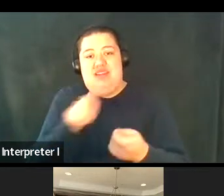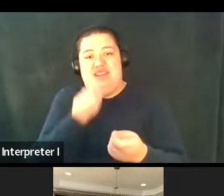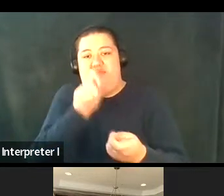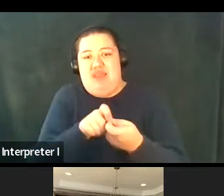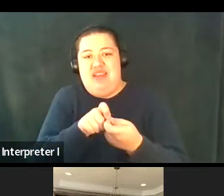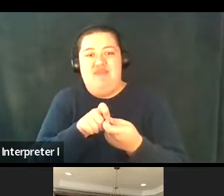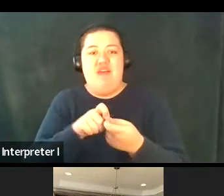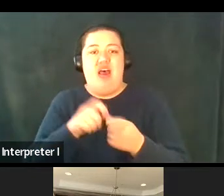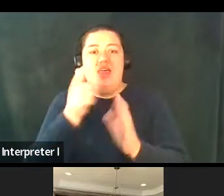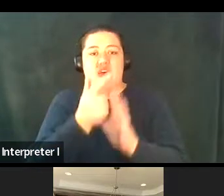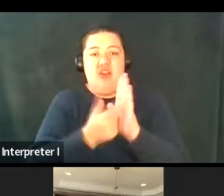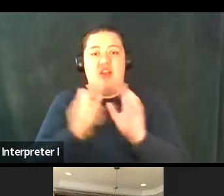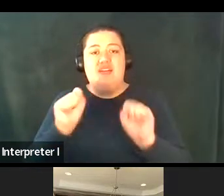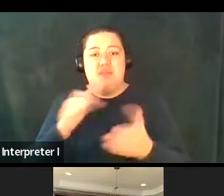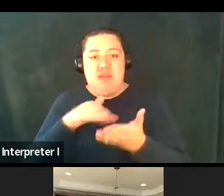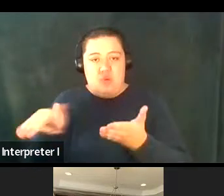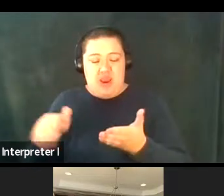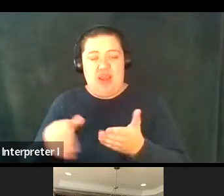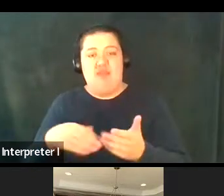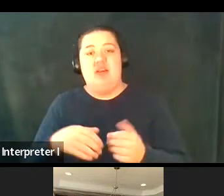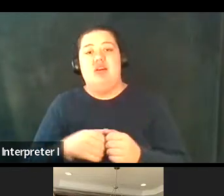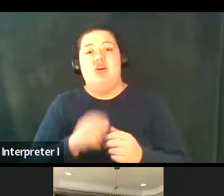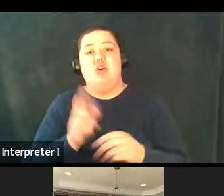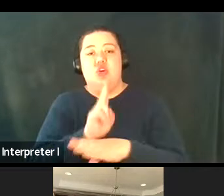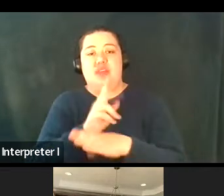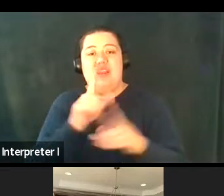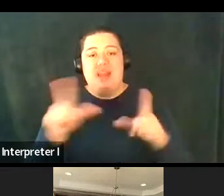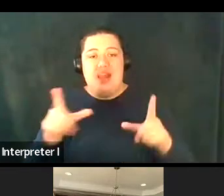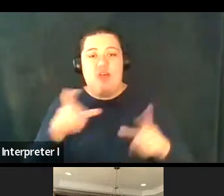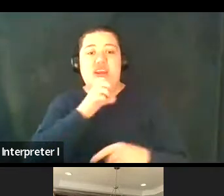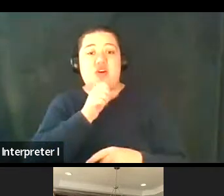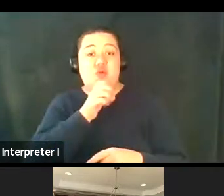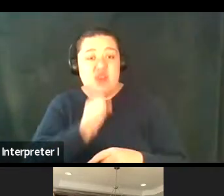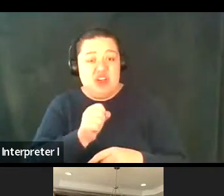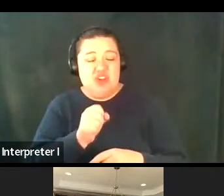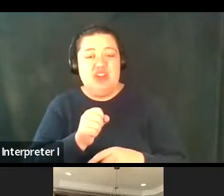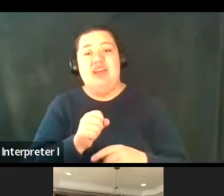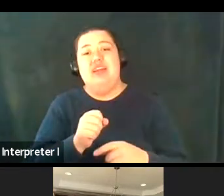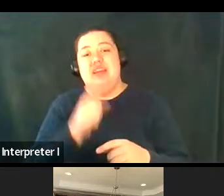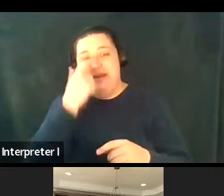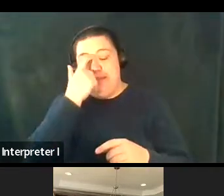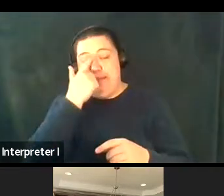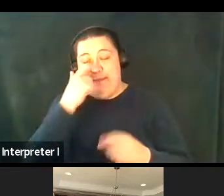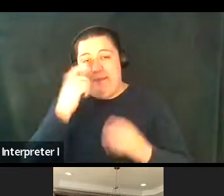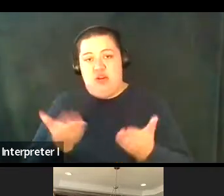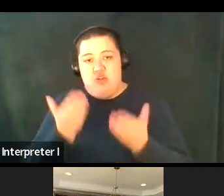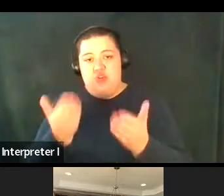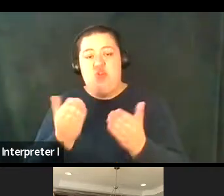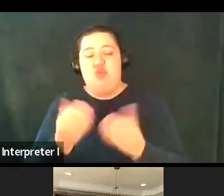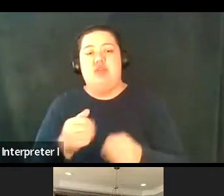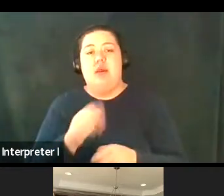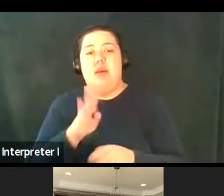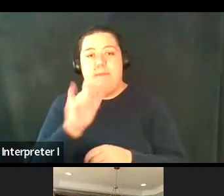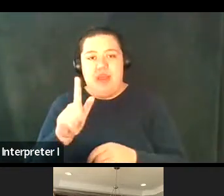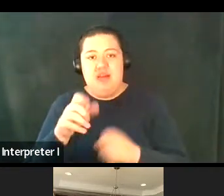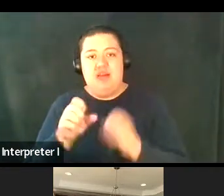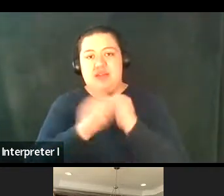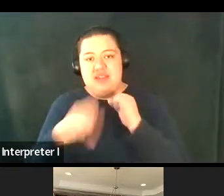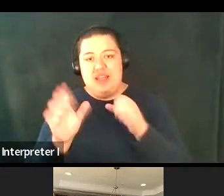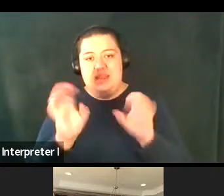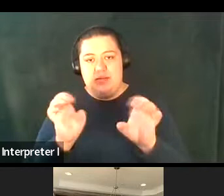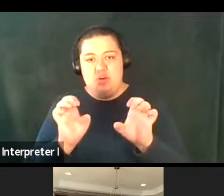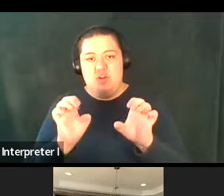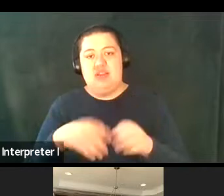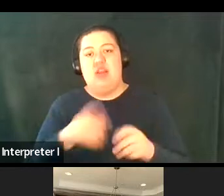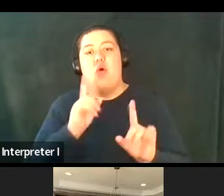laws that may be waived, reverting to the language in the originally introduced bill, simply allow the mayor to extend the emergency orders